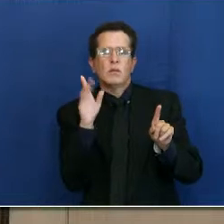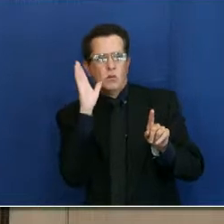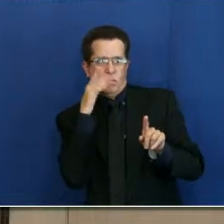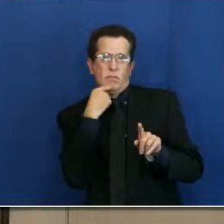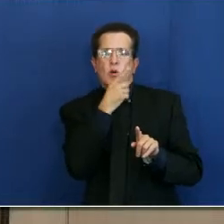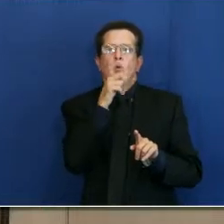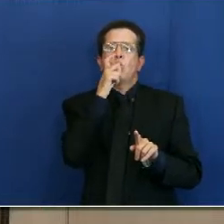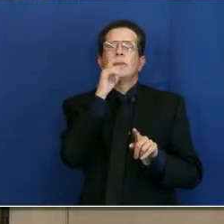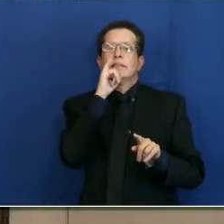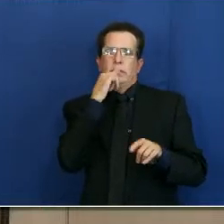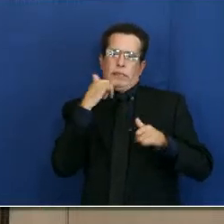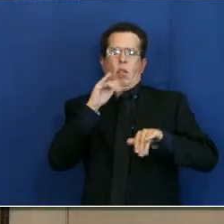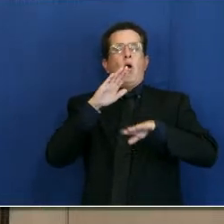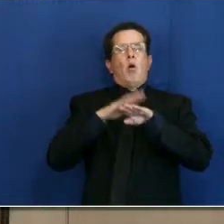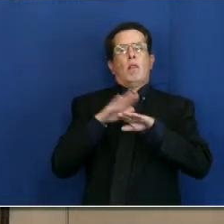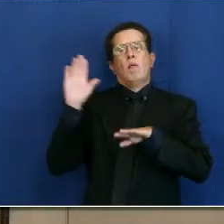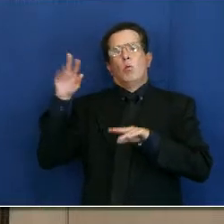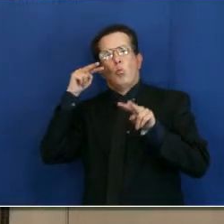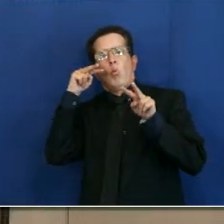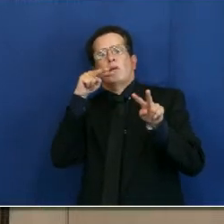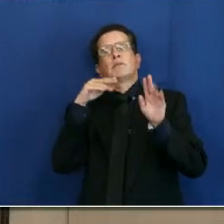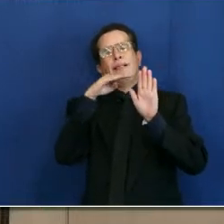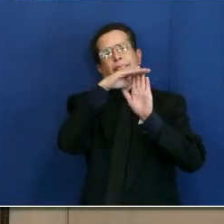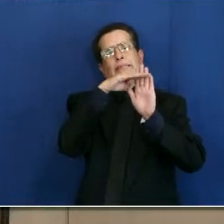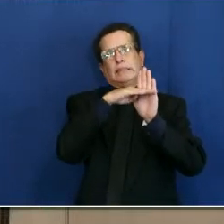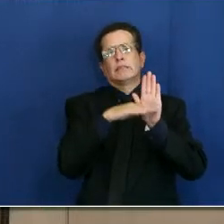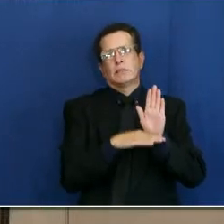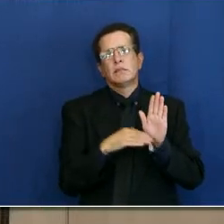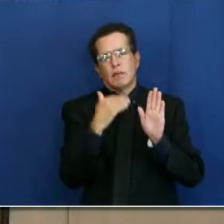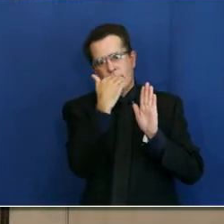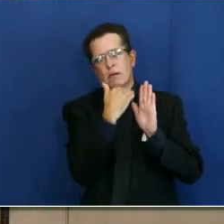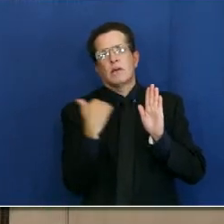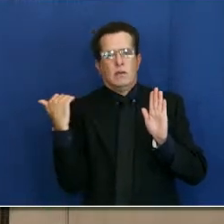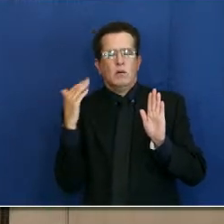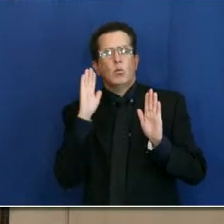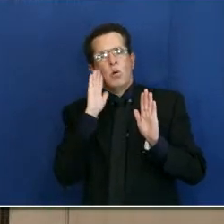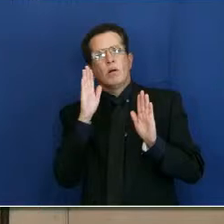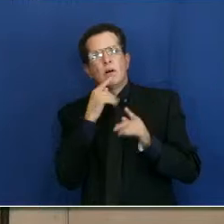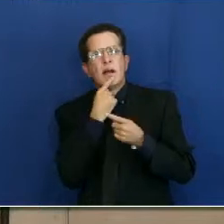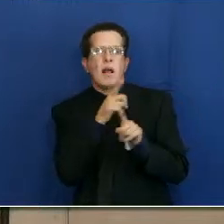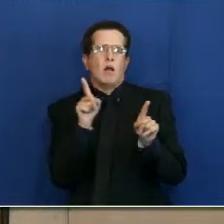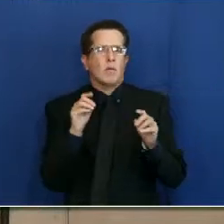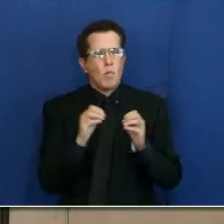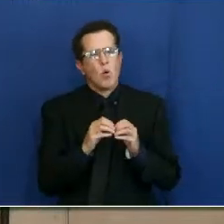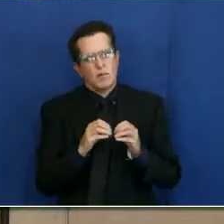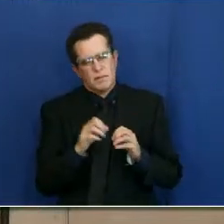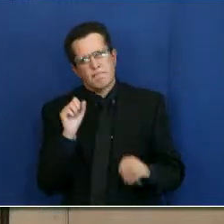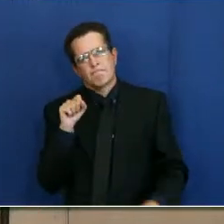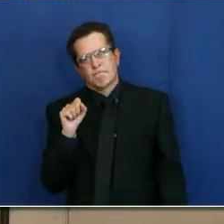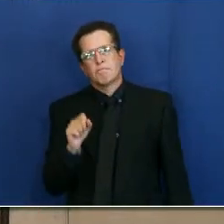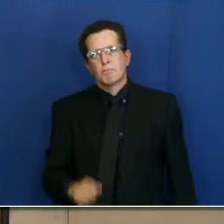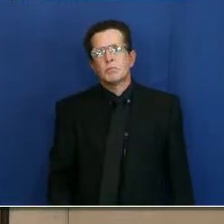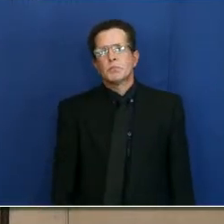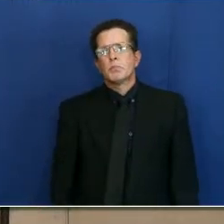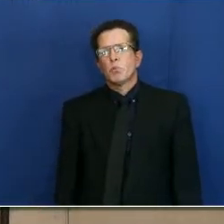who is and who is not on the watch list. Thank you. Thank you.